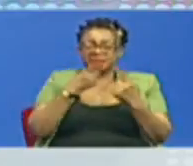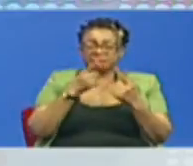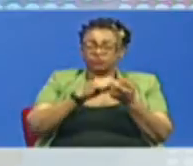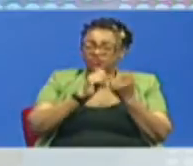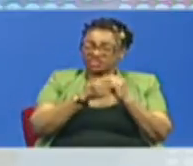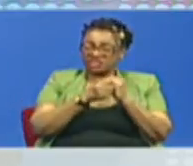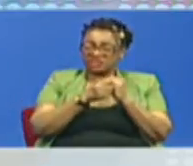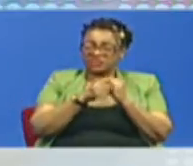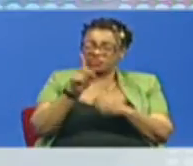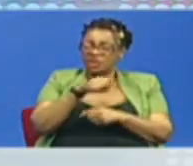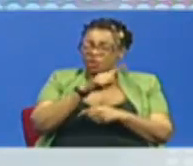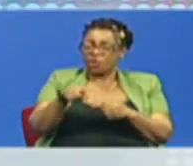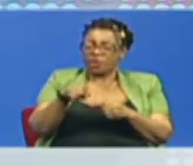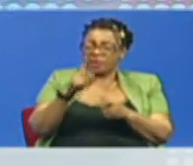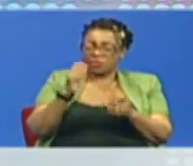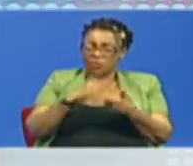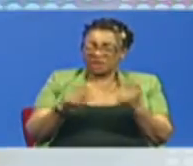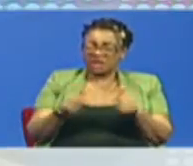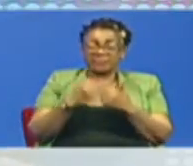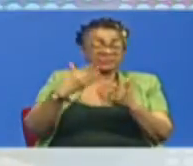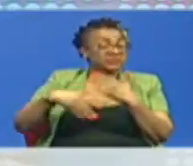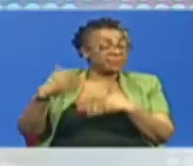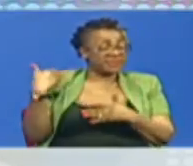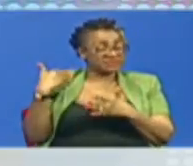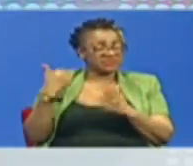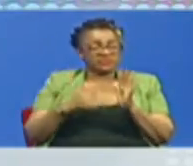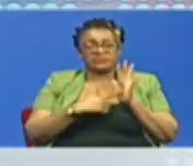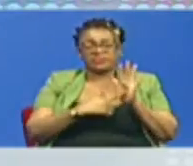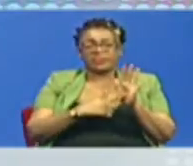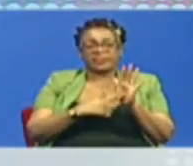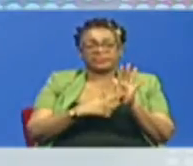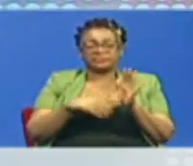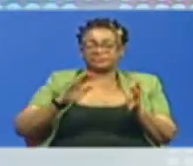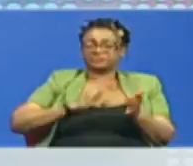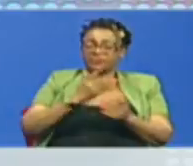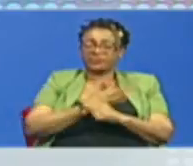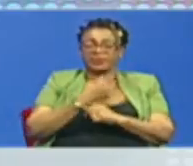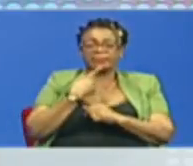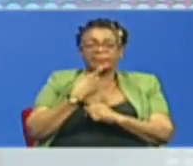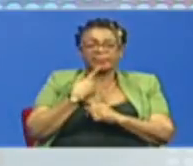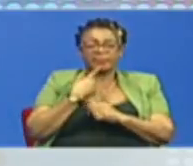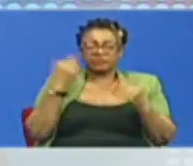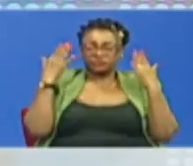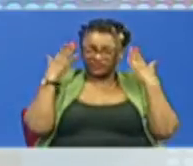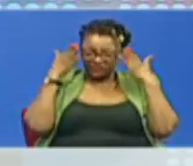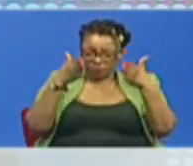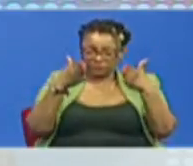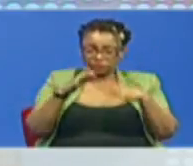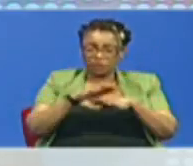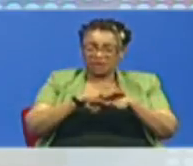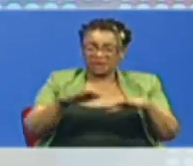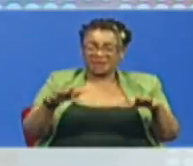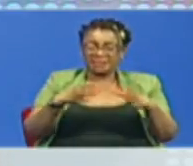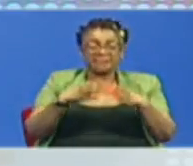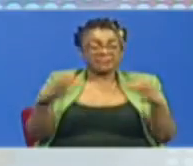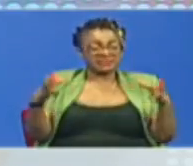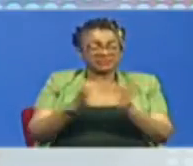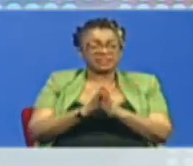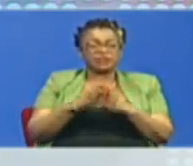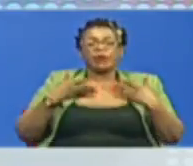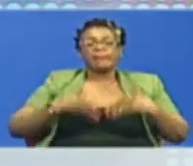the past, as you have said there. And for instance, the committee says that it focused on landmass and population, which